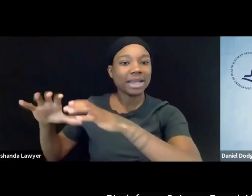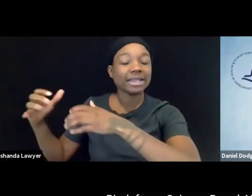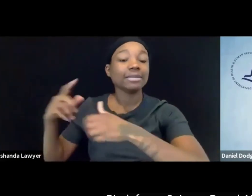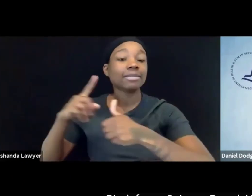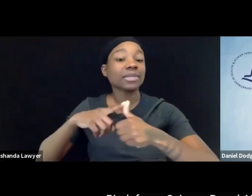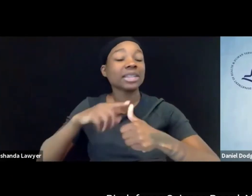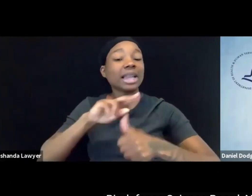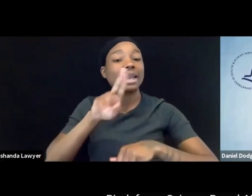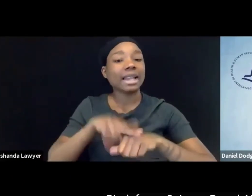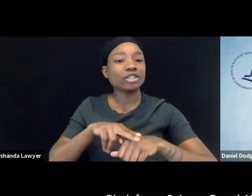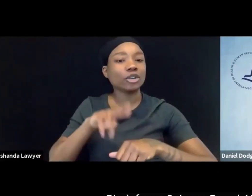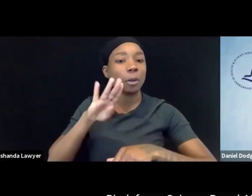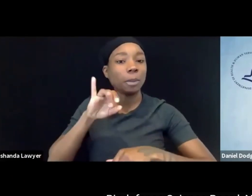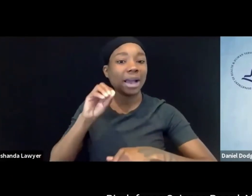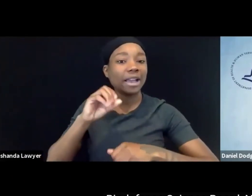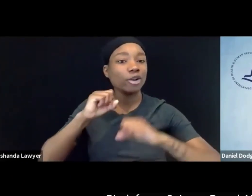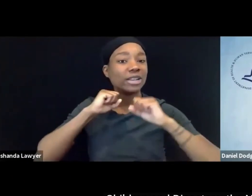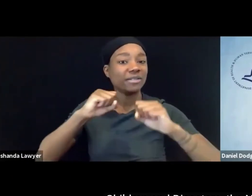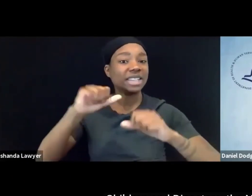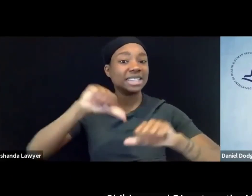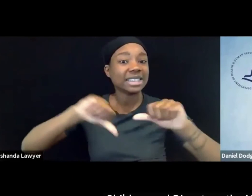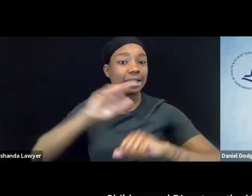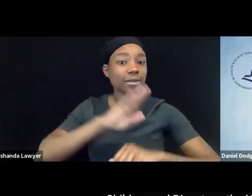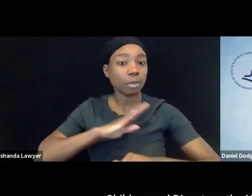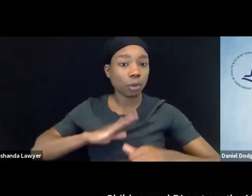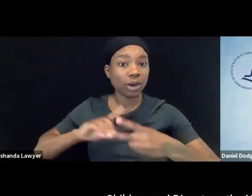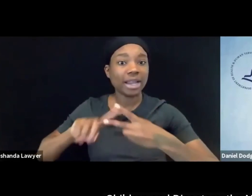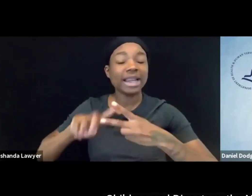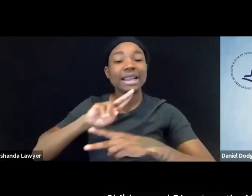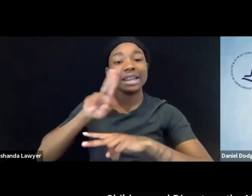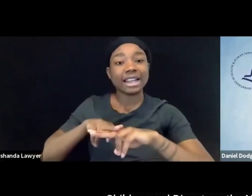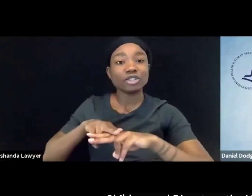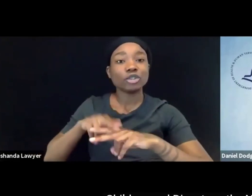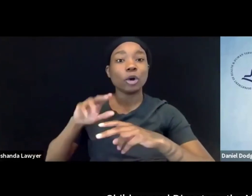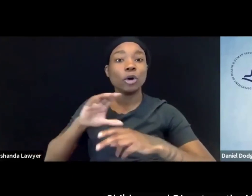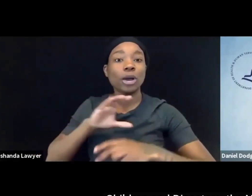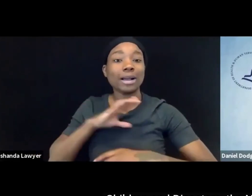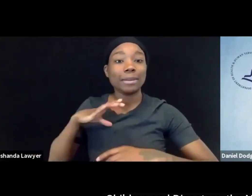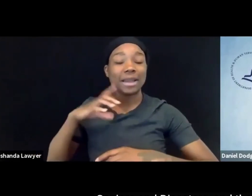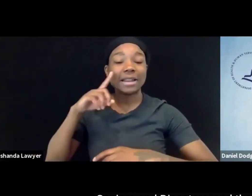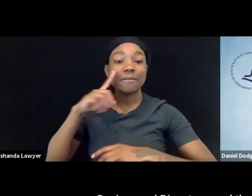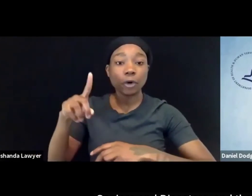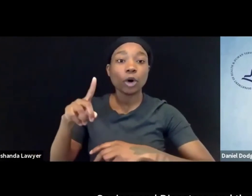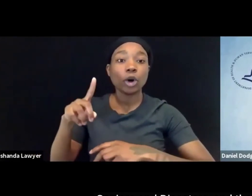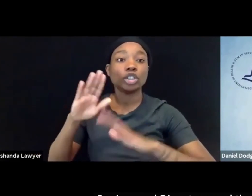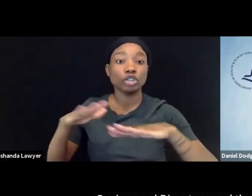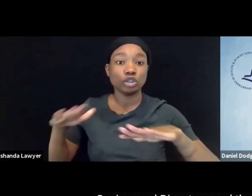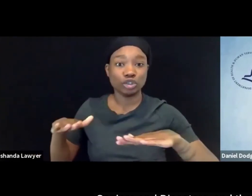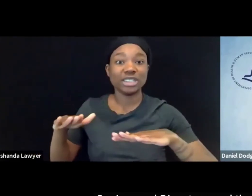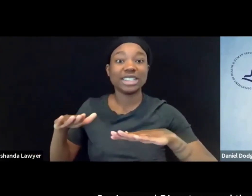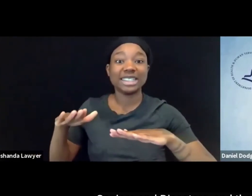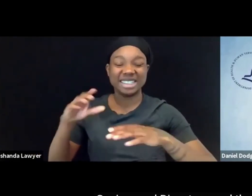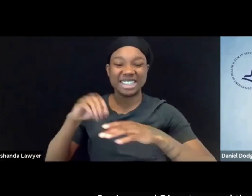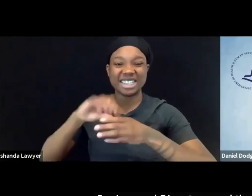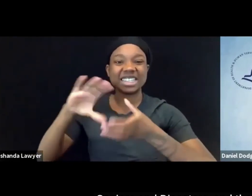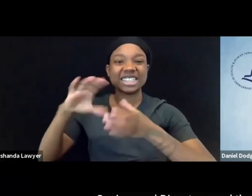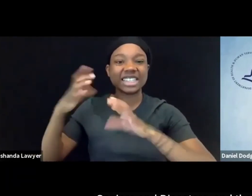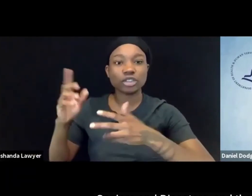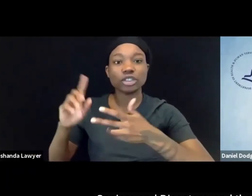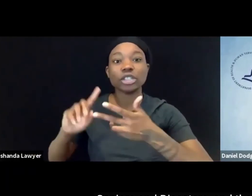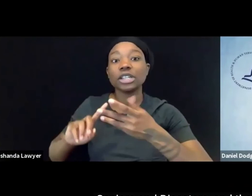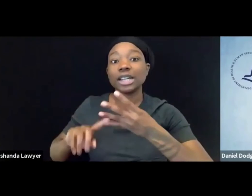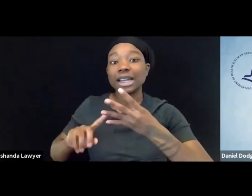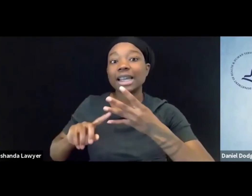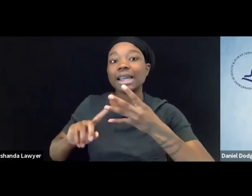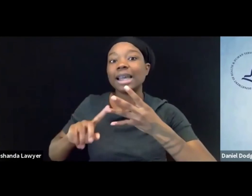Science Board, the National Advisory Committee on Children and Disasters, the National Advisory Committee on Seniors and Disasters, and the National